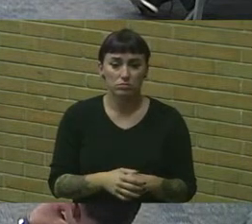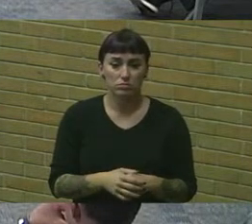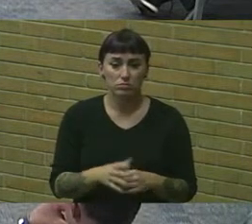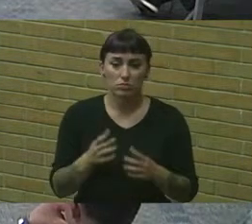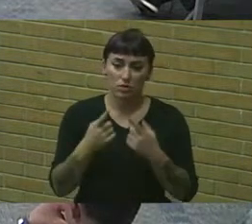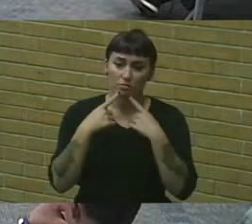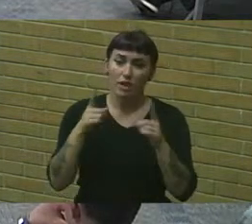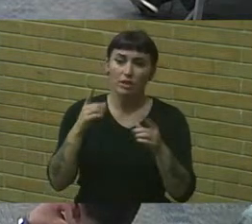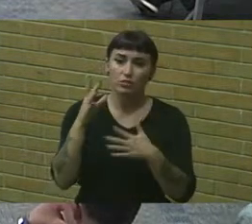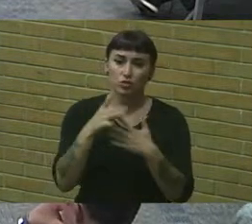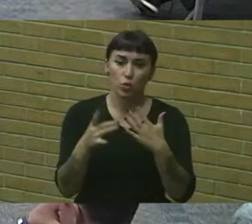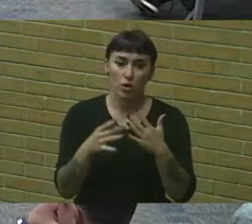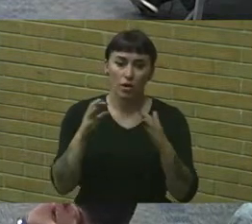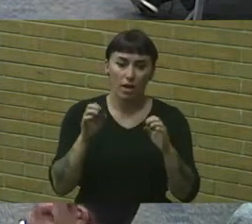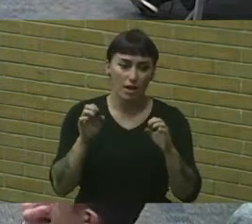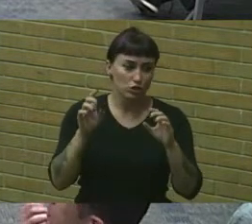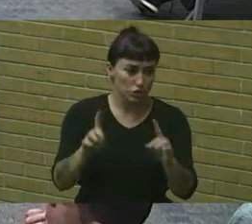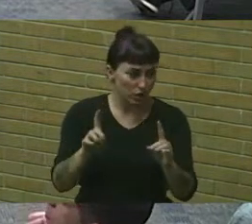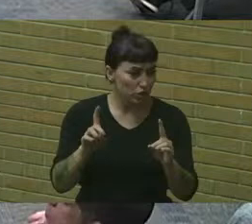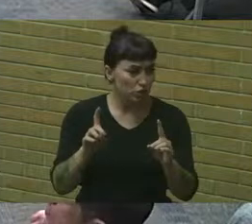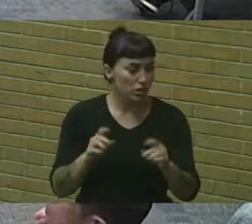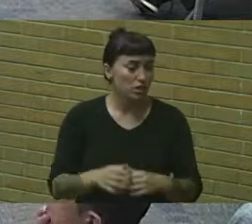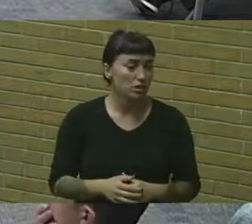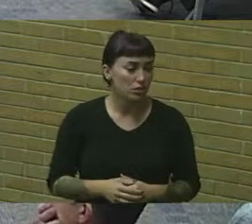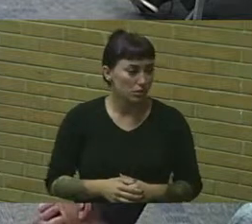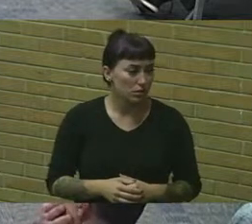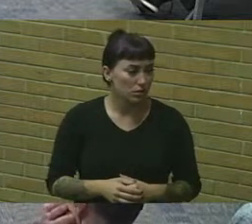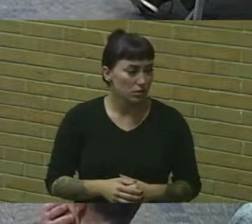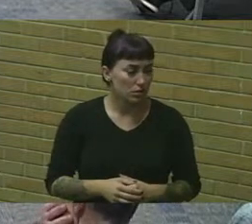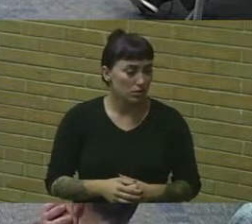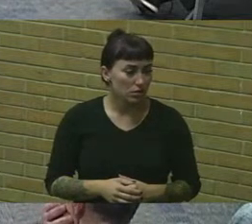effective choice. Education and